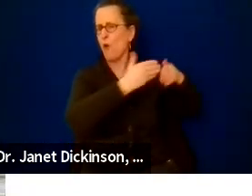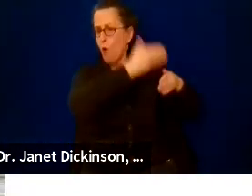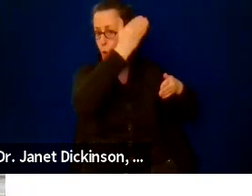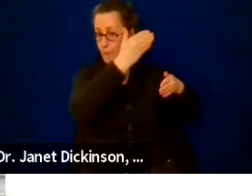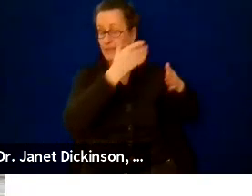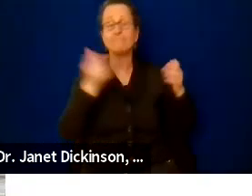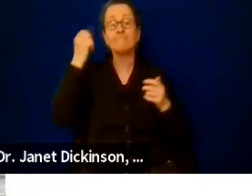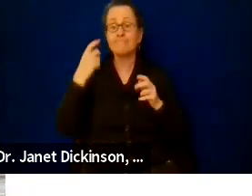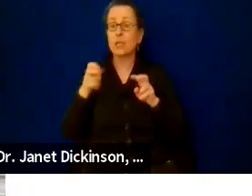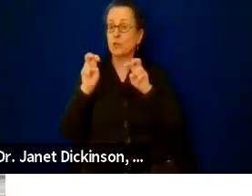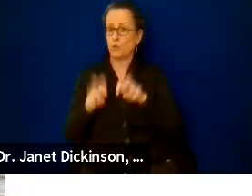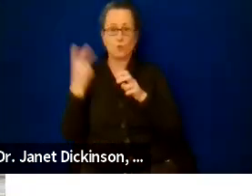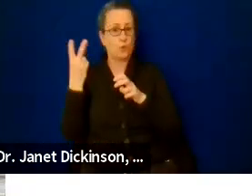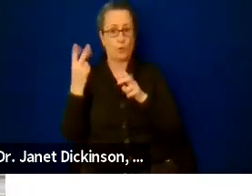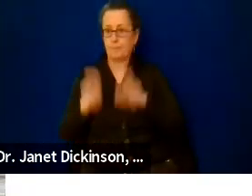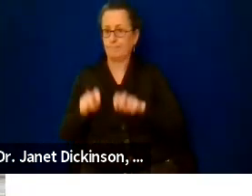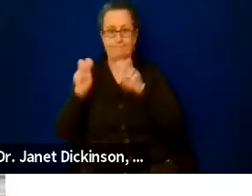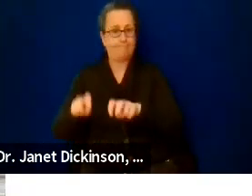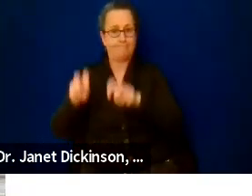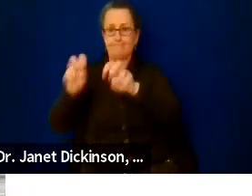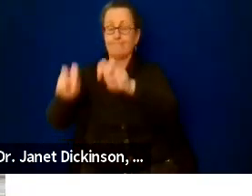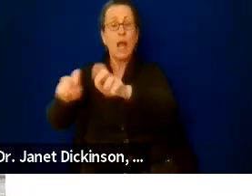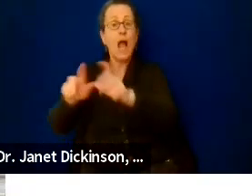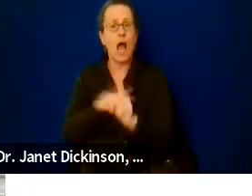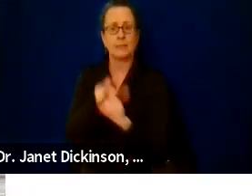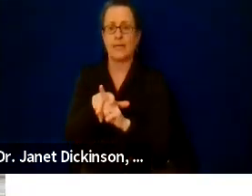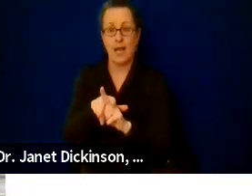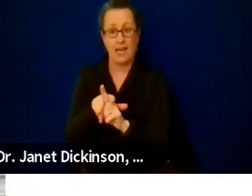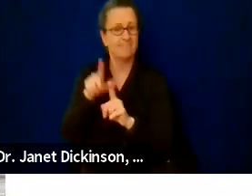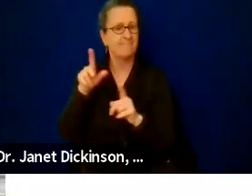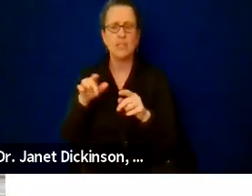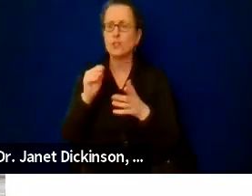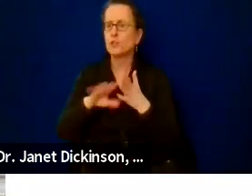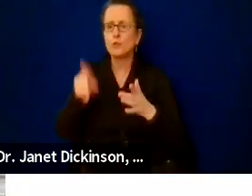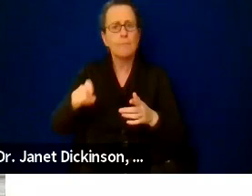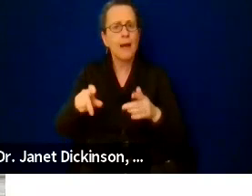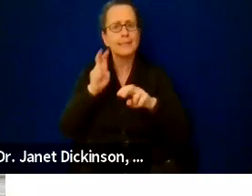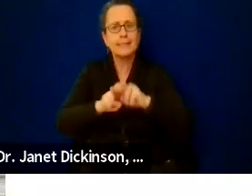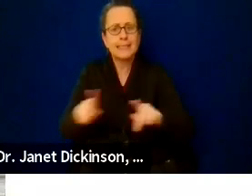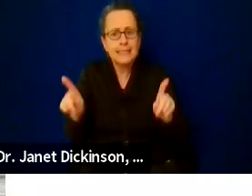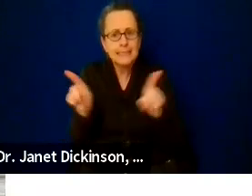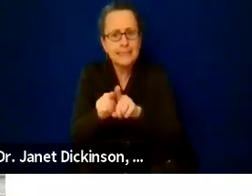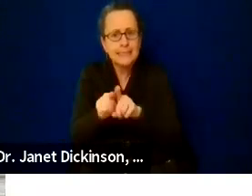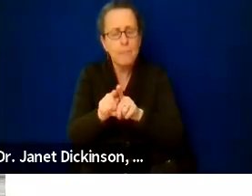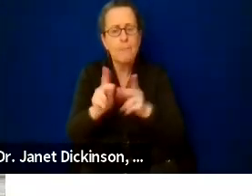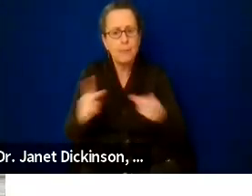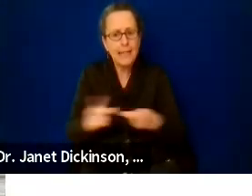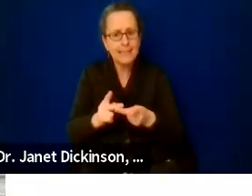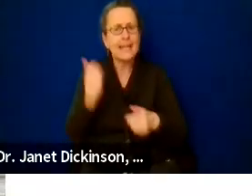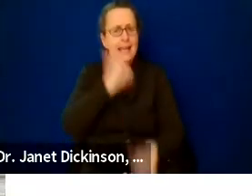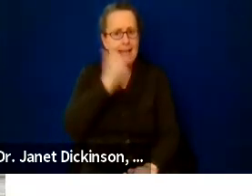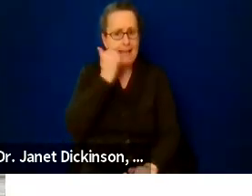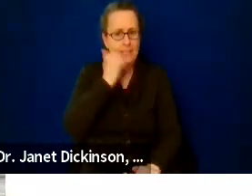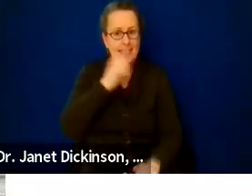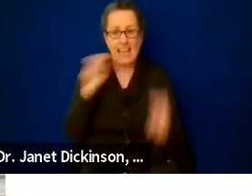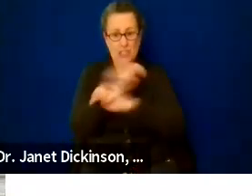assigned seating so we can keep, again, all the things with contact tracing that needs to be done. The same thing will